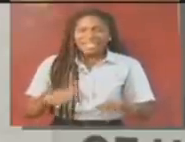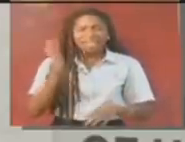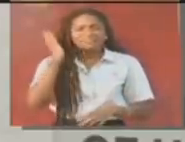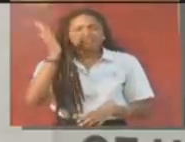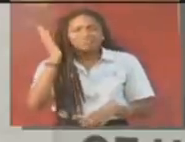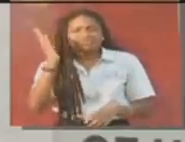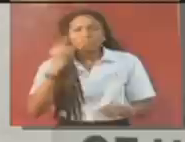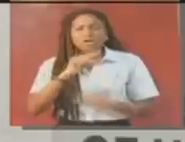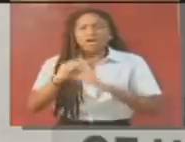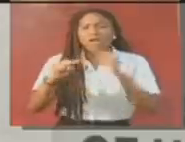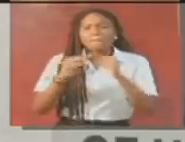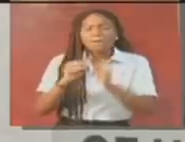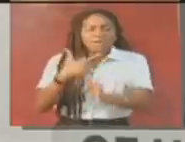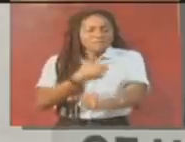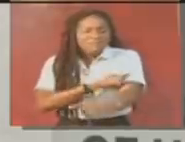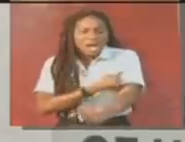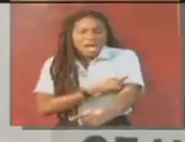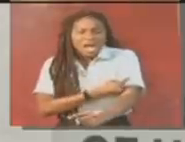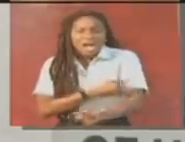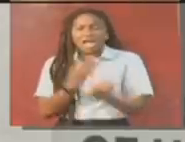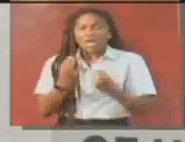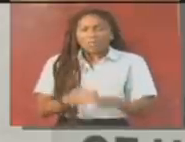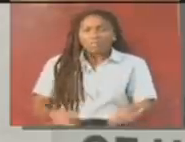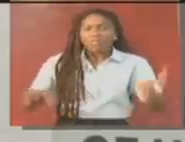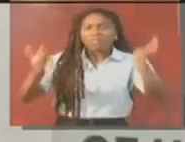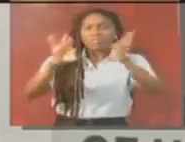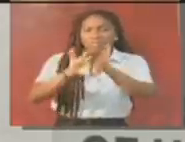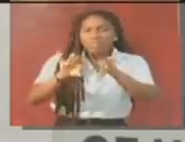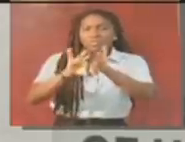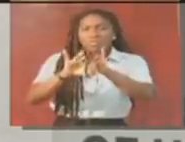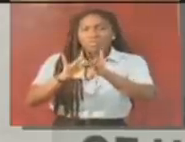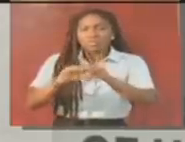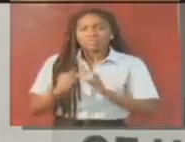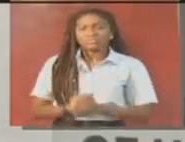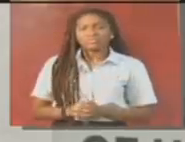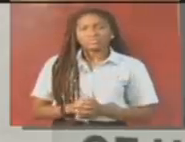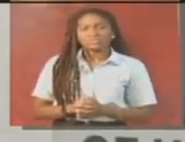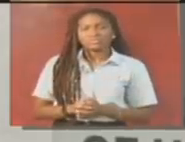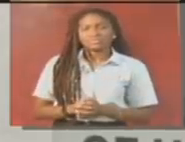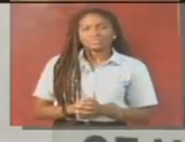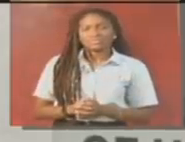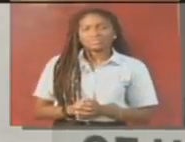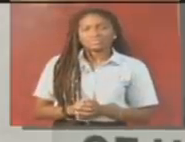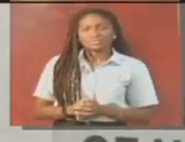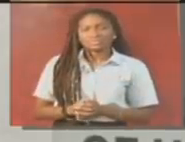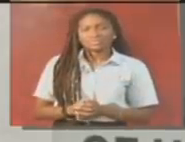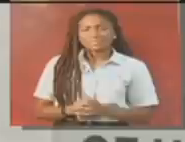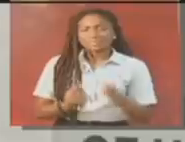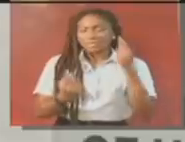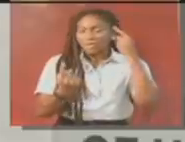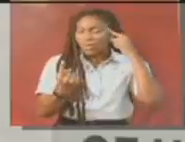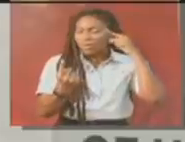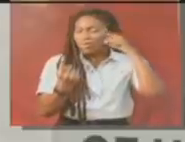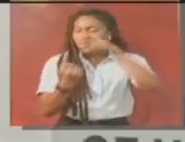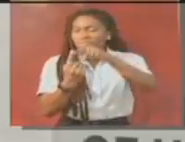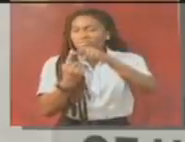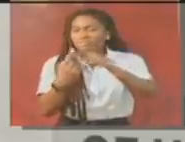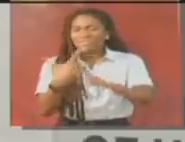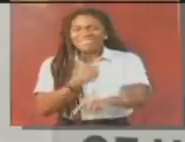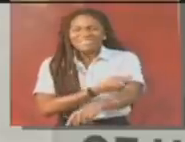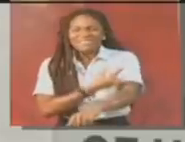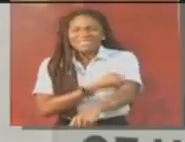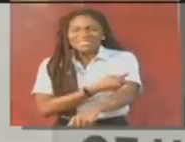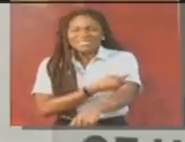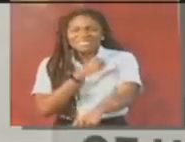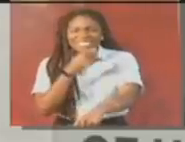of national immunization programs. The overarching objectives of Vaccination Week of the Americas